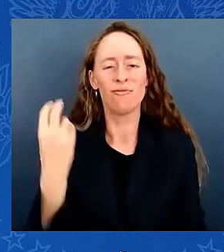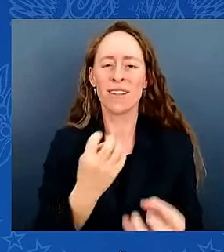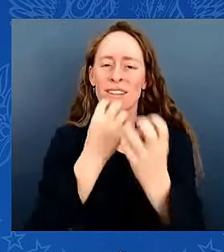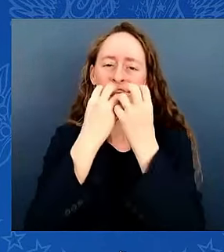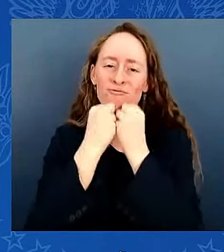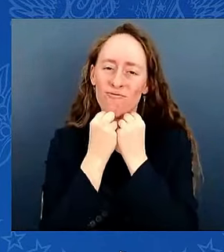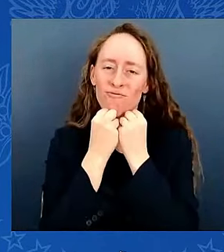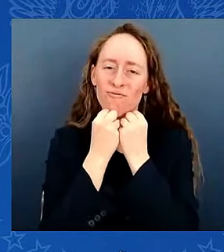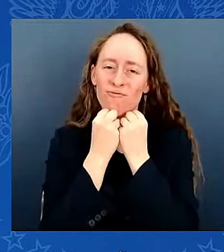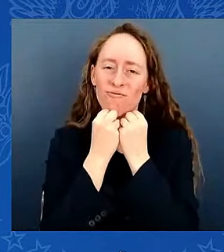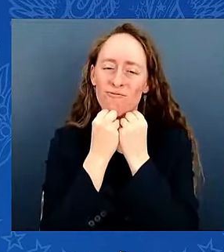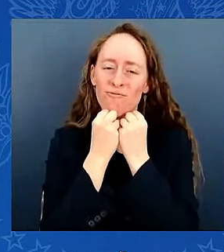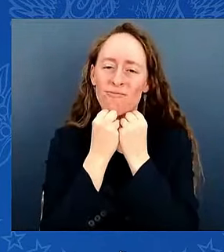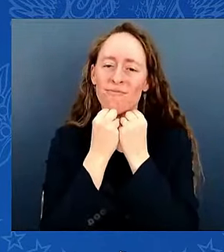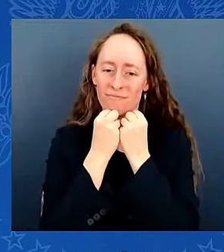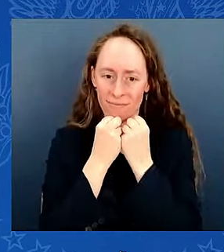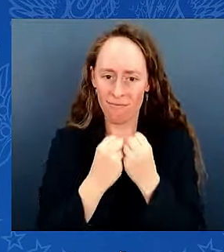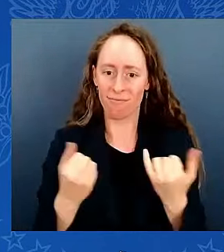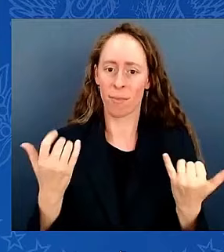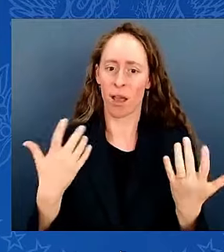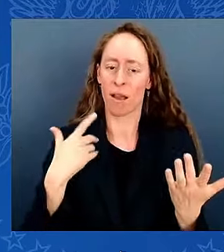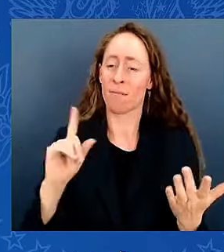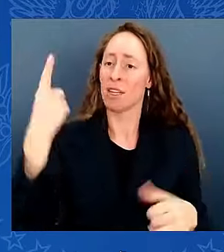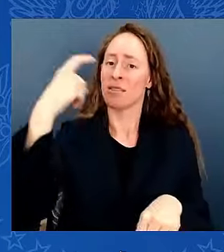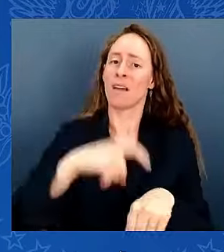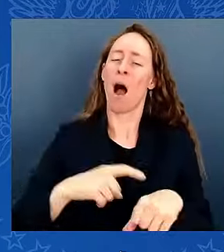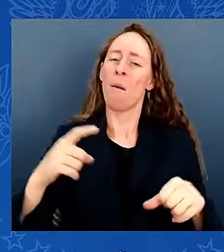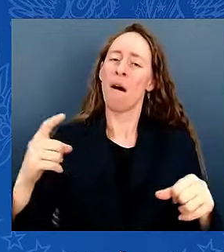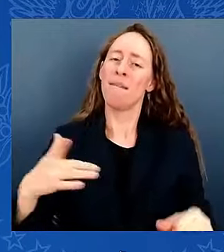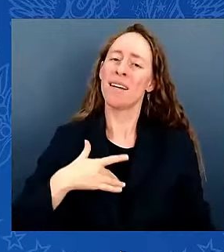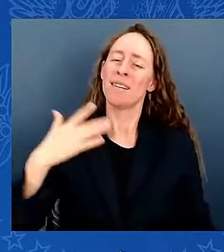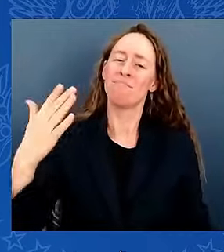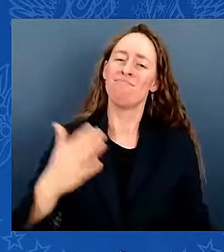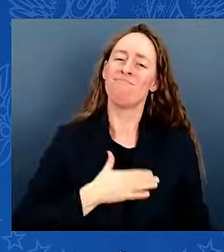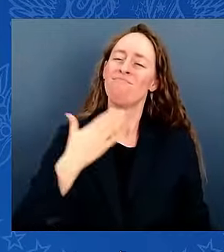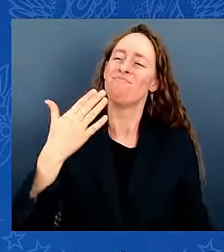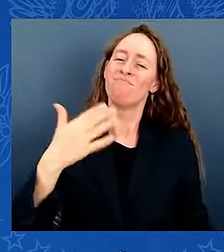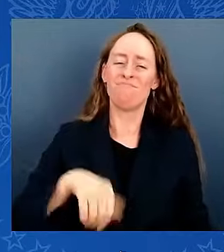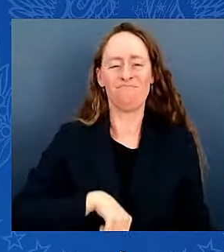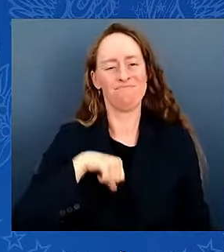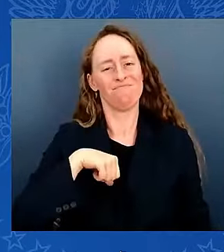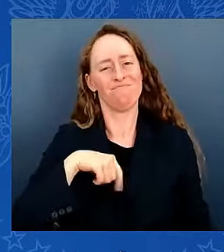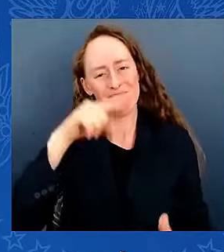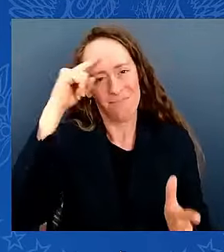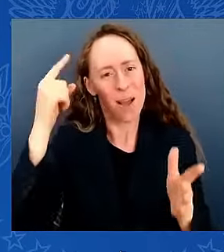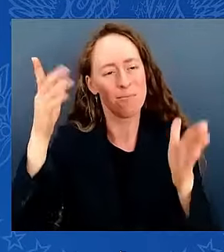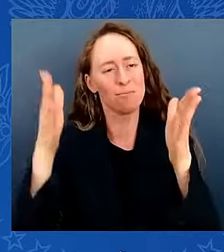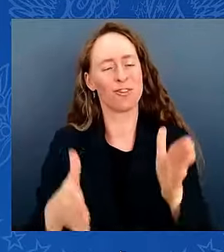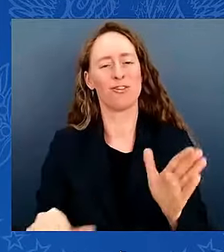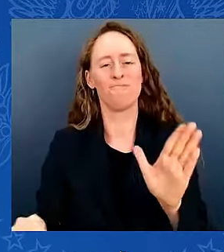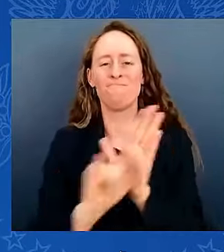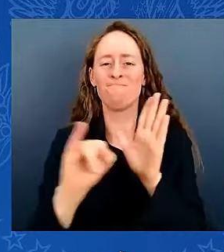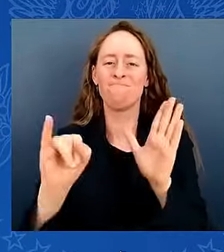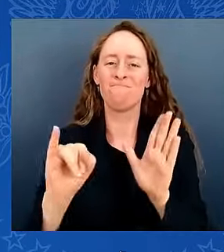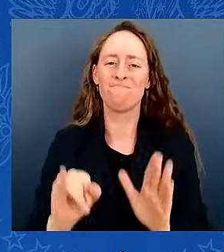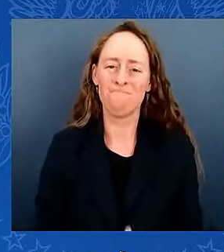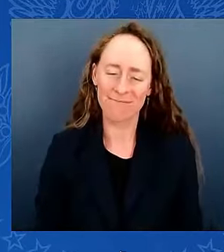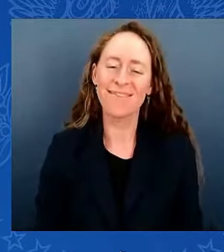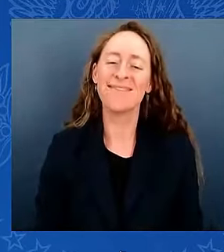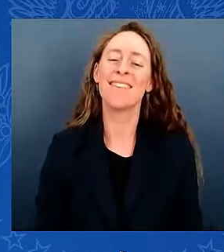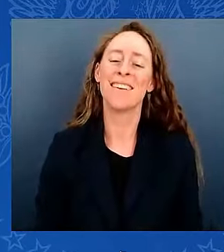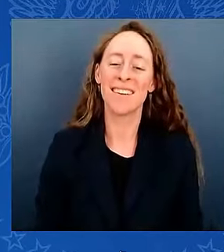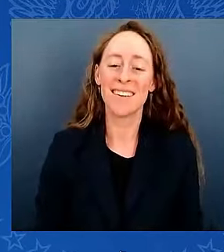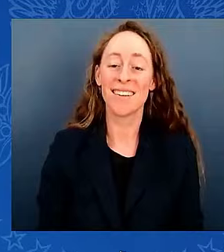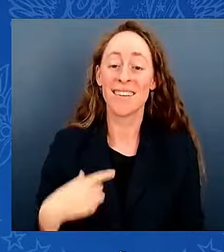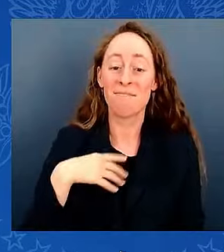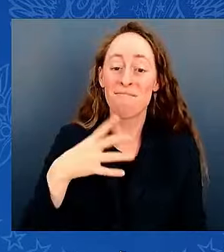Black person. Today, I get to share that joy with you all, from my mom's house to the south lawn of the White House.